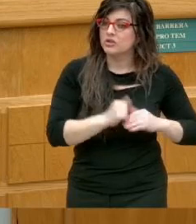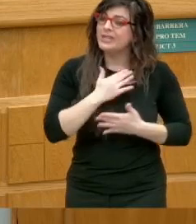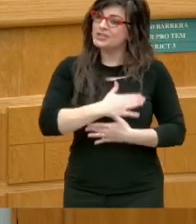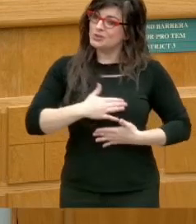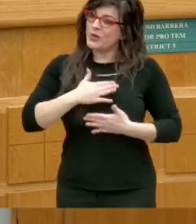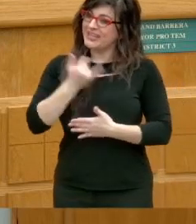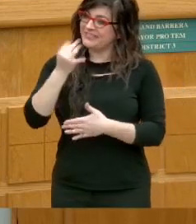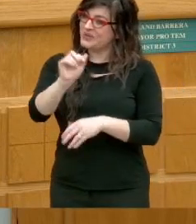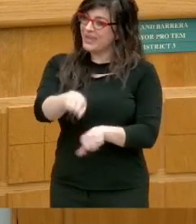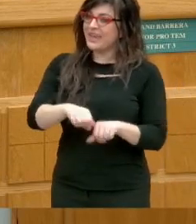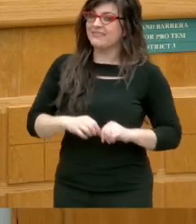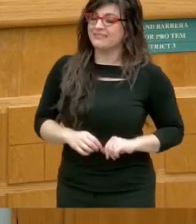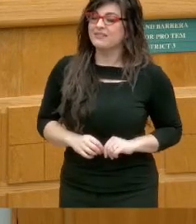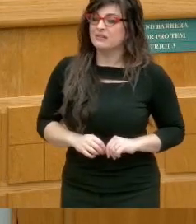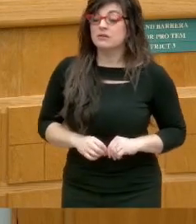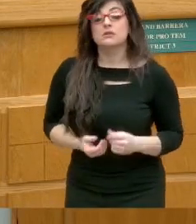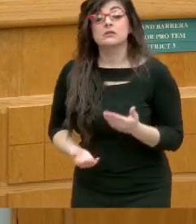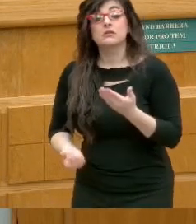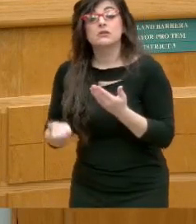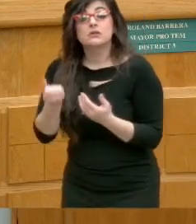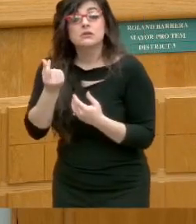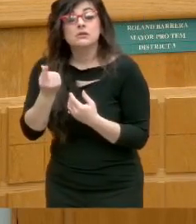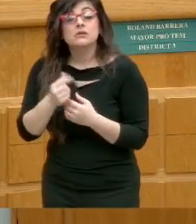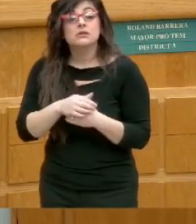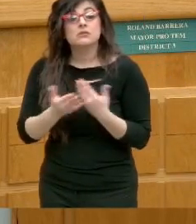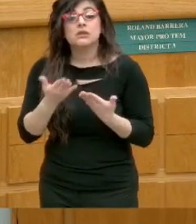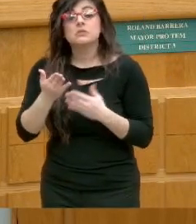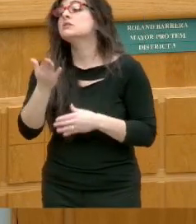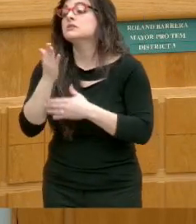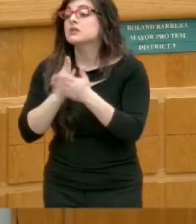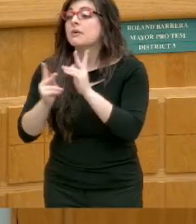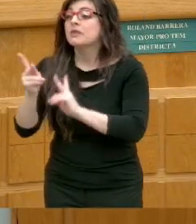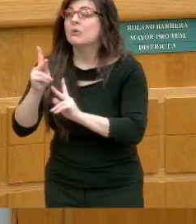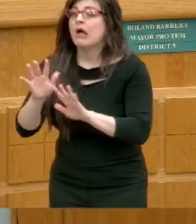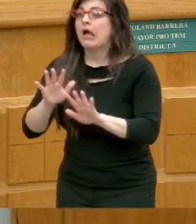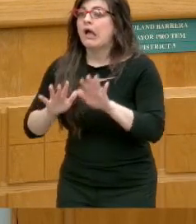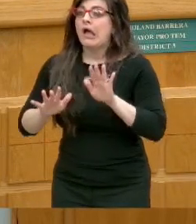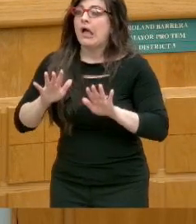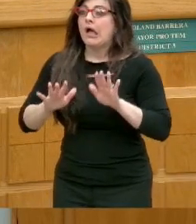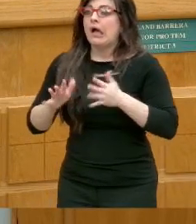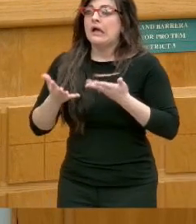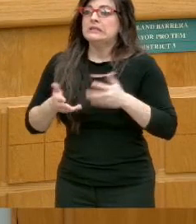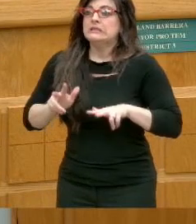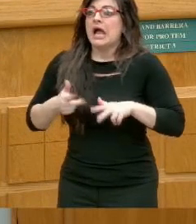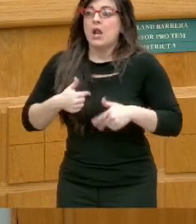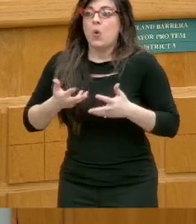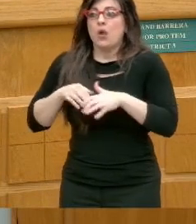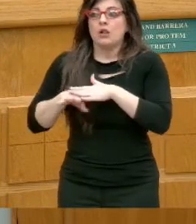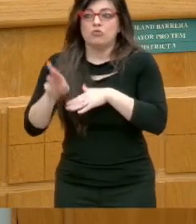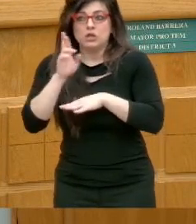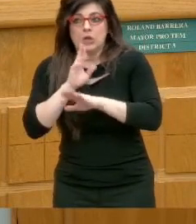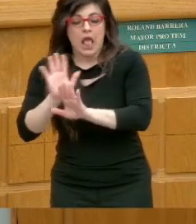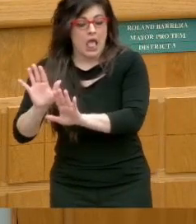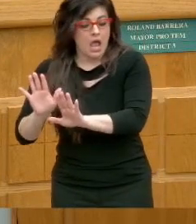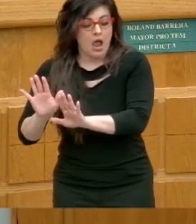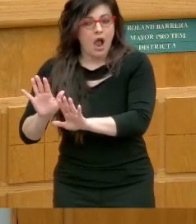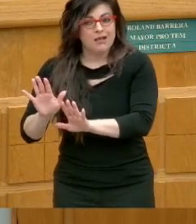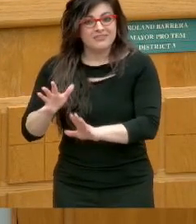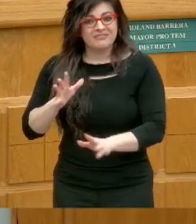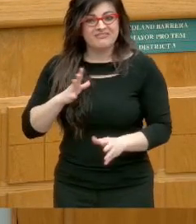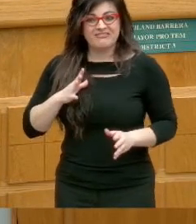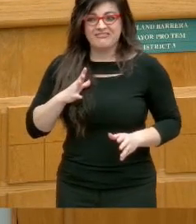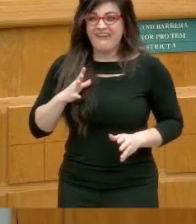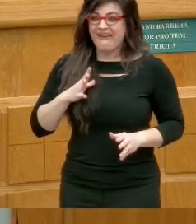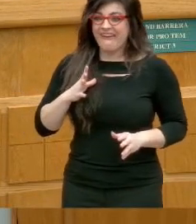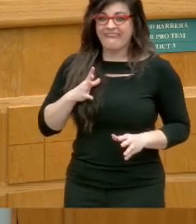on the other hand, there's some people that aren't going to want to get out, and I can understand that. They'll be a little hesitant to go out and get in restaurants or go in and eat. That's fine.